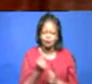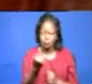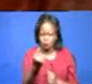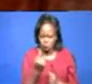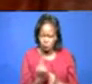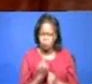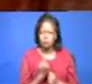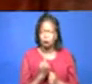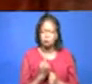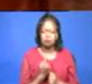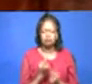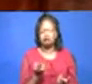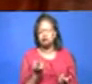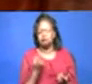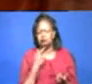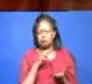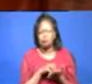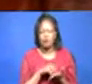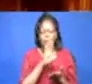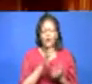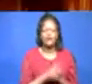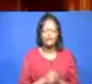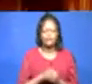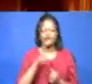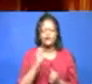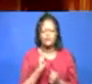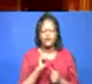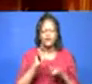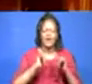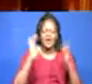hiyo kutetea wadhifa wa waziri wa mashauri ya nchi za kigeni.